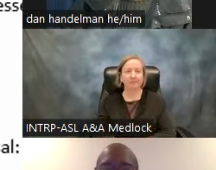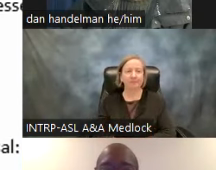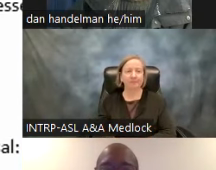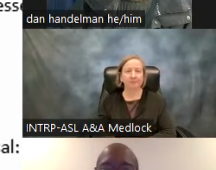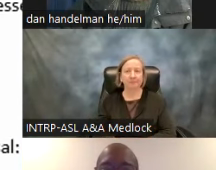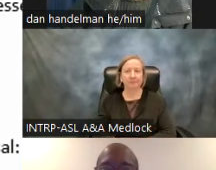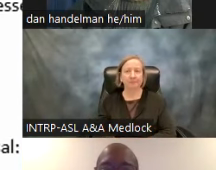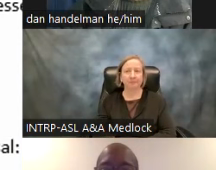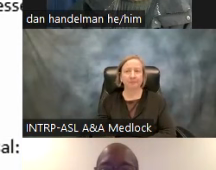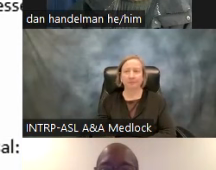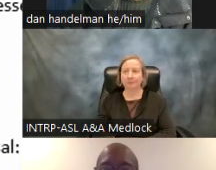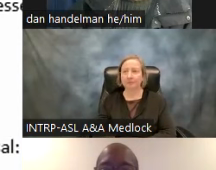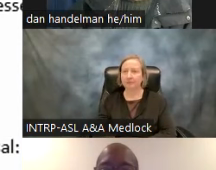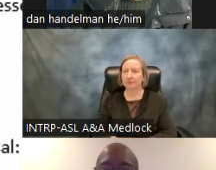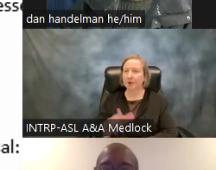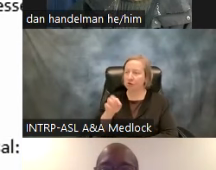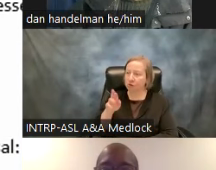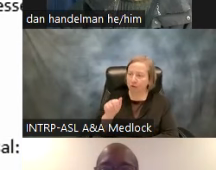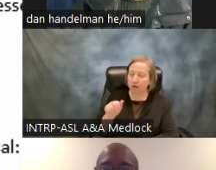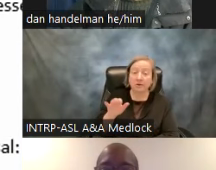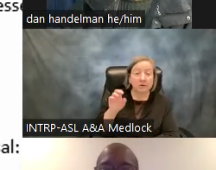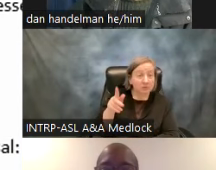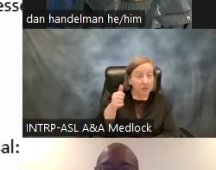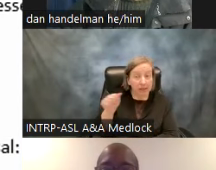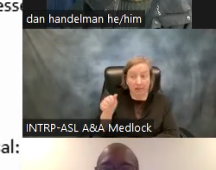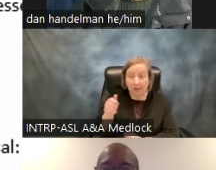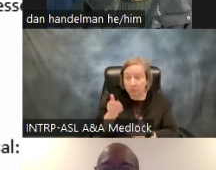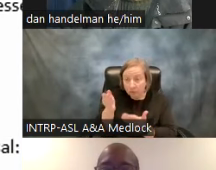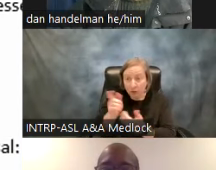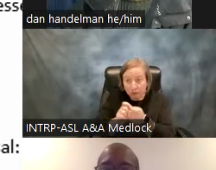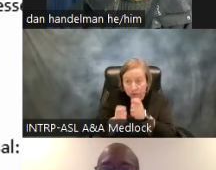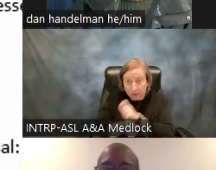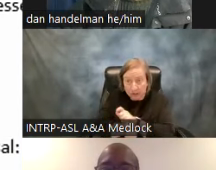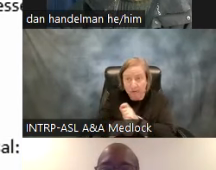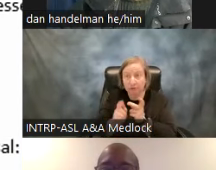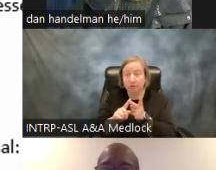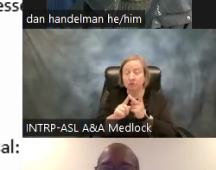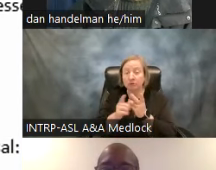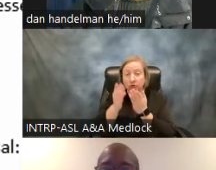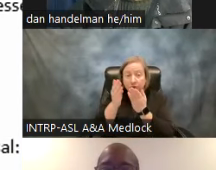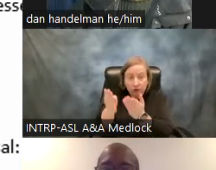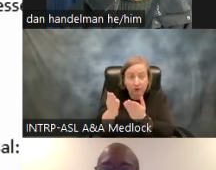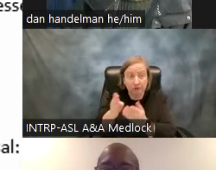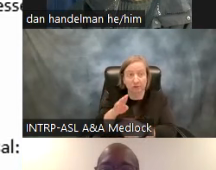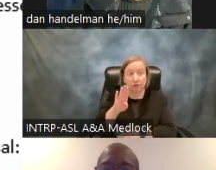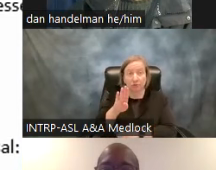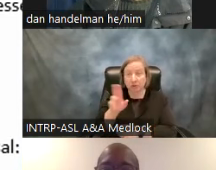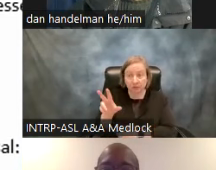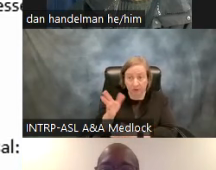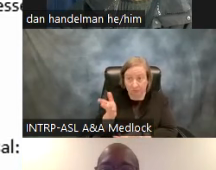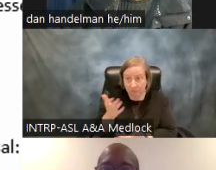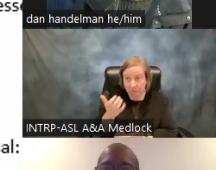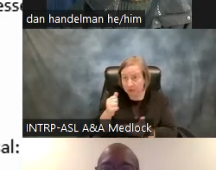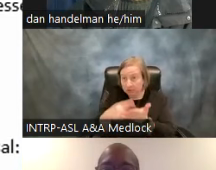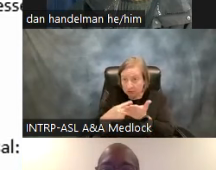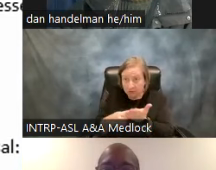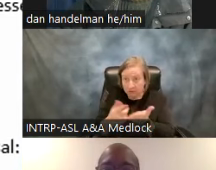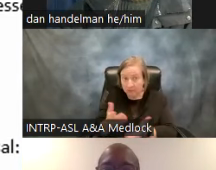Okay, are there any proposed changes or suggestions to B3? Discussion?